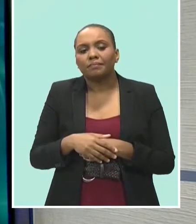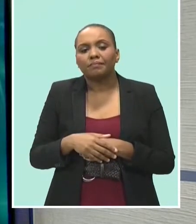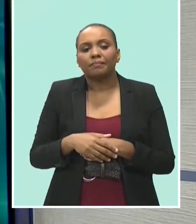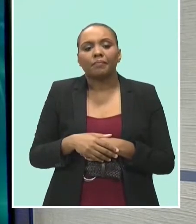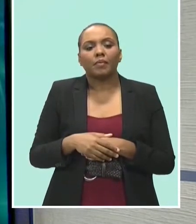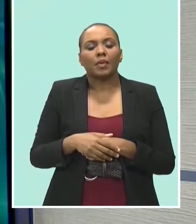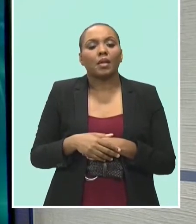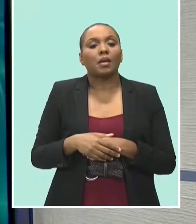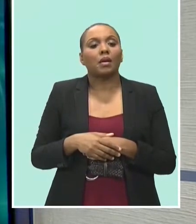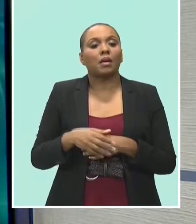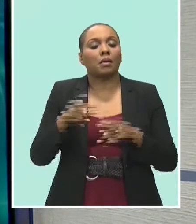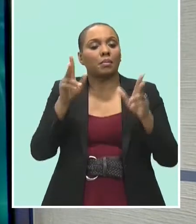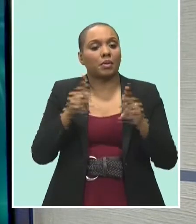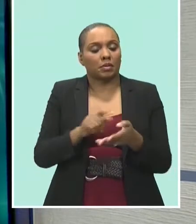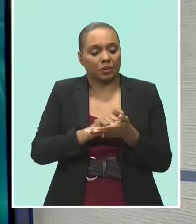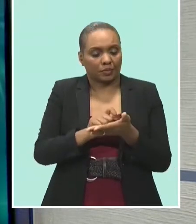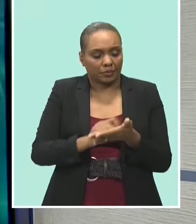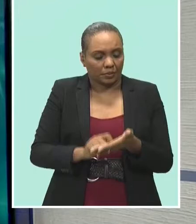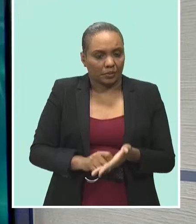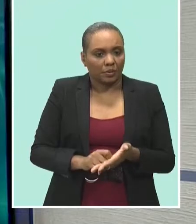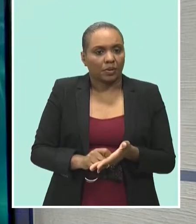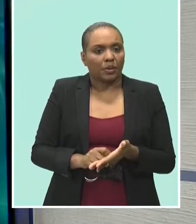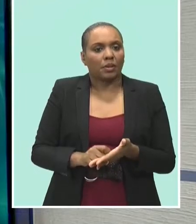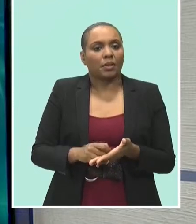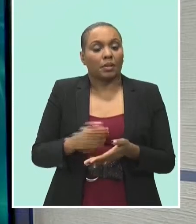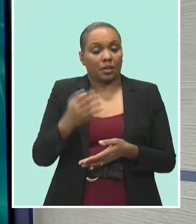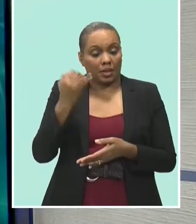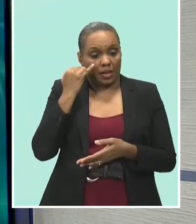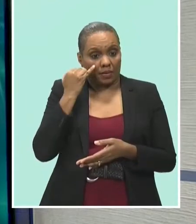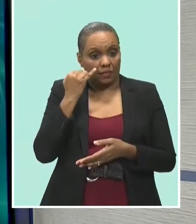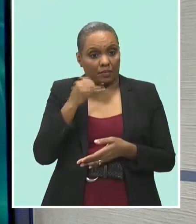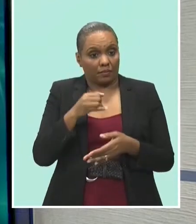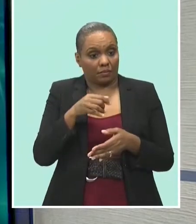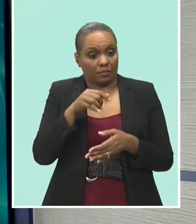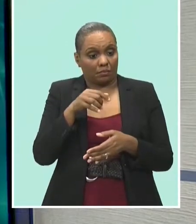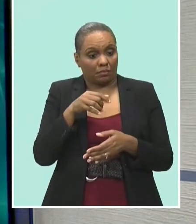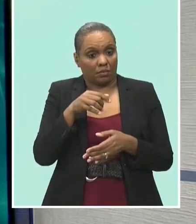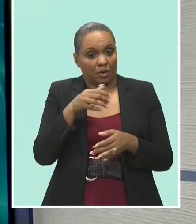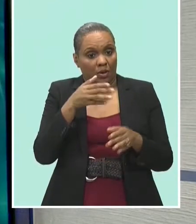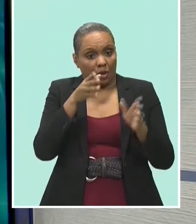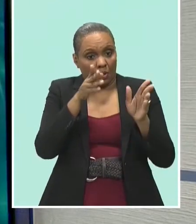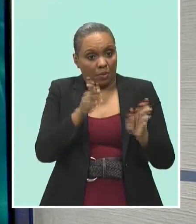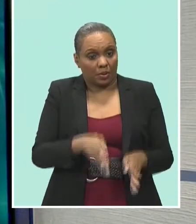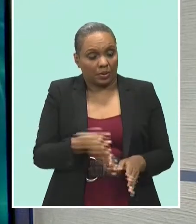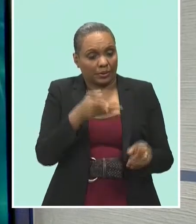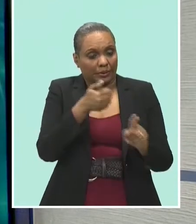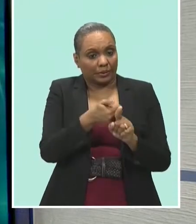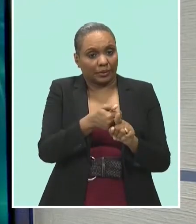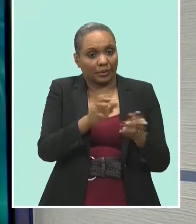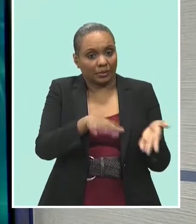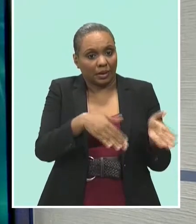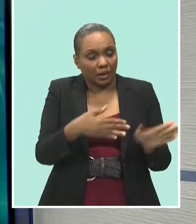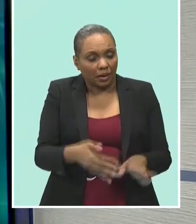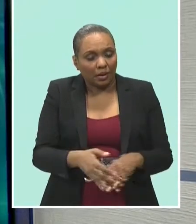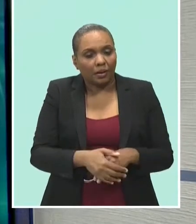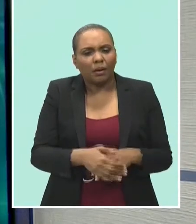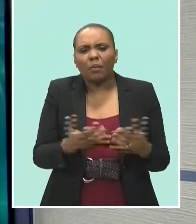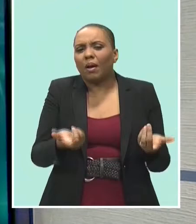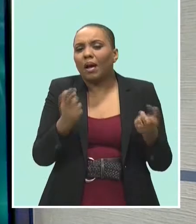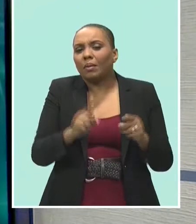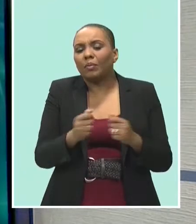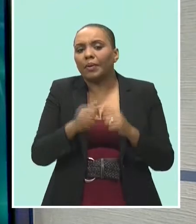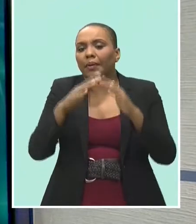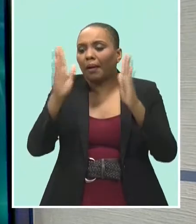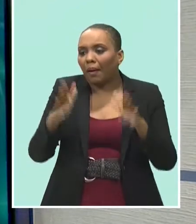to how their property is to be distributed when they die, along with the names of one or more people to manage the estate until